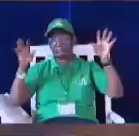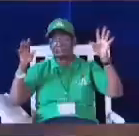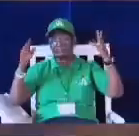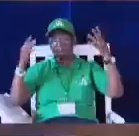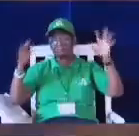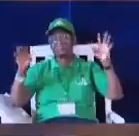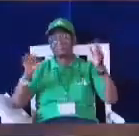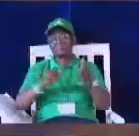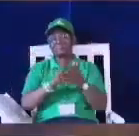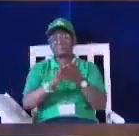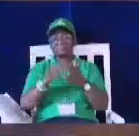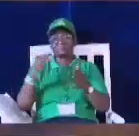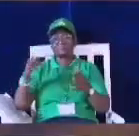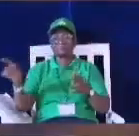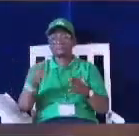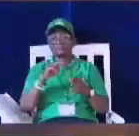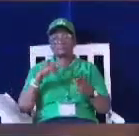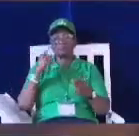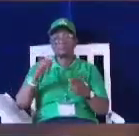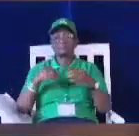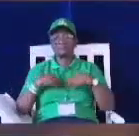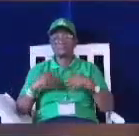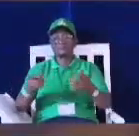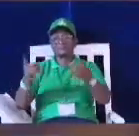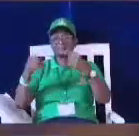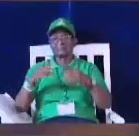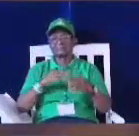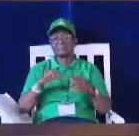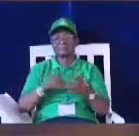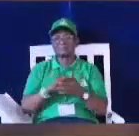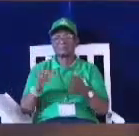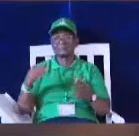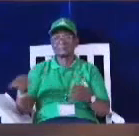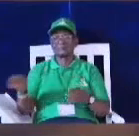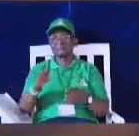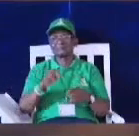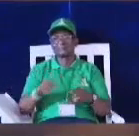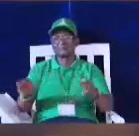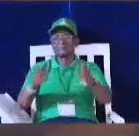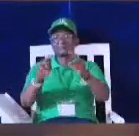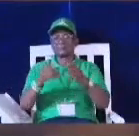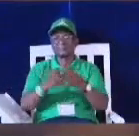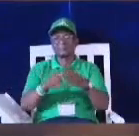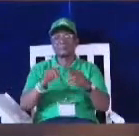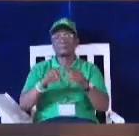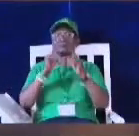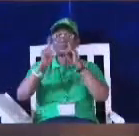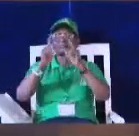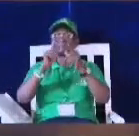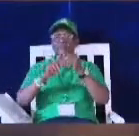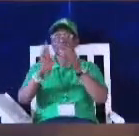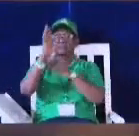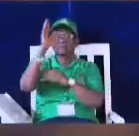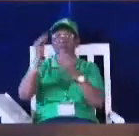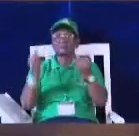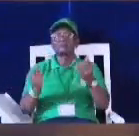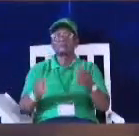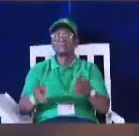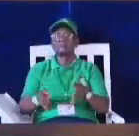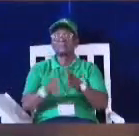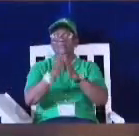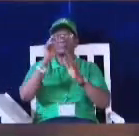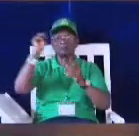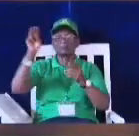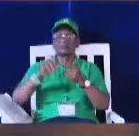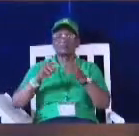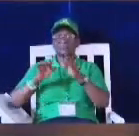Now those of you who have already come and those of you on the way, begin to talk to God now. Ask Jesus to be merciful